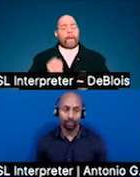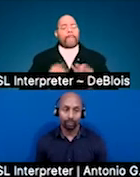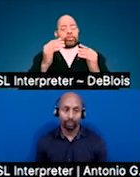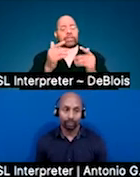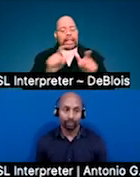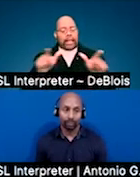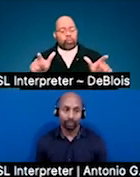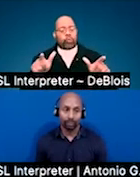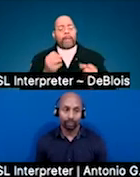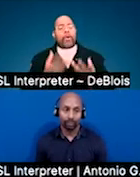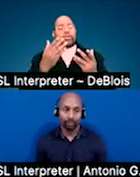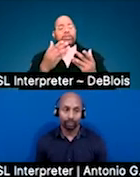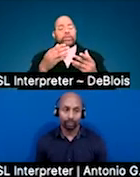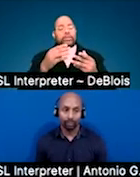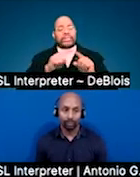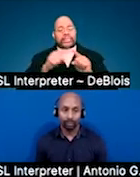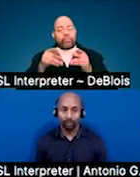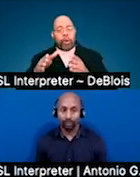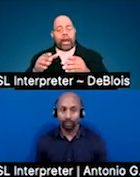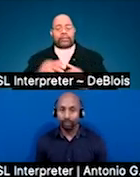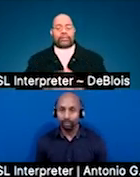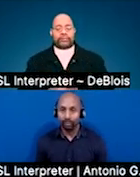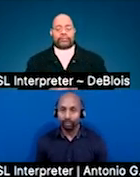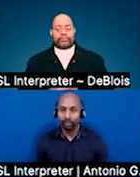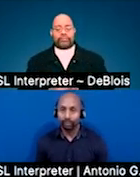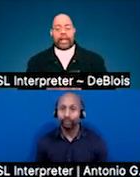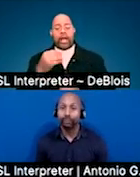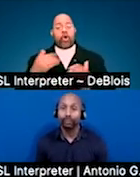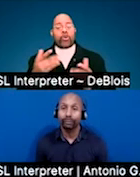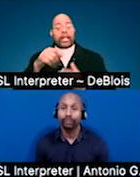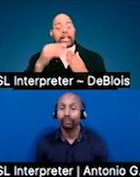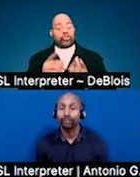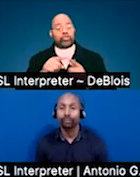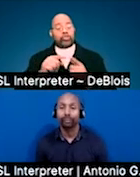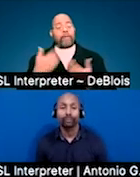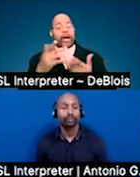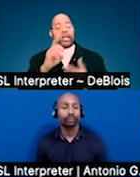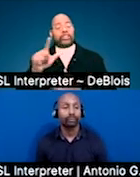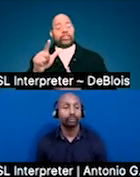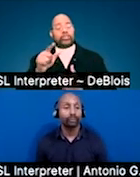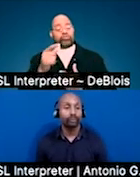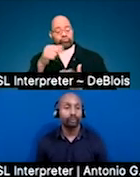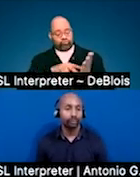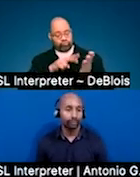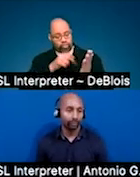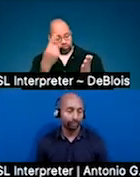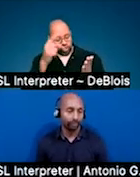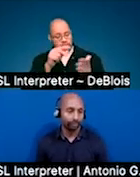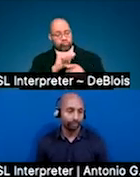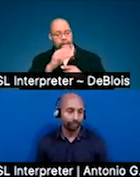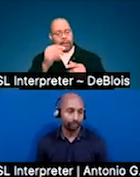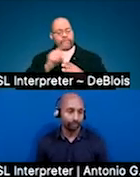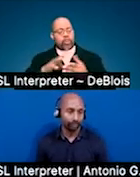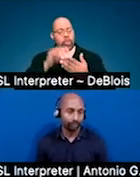multilingual and multimodal means. And we urge leaders to provide digital literacy training and professional